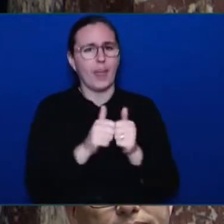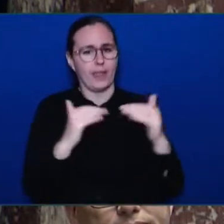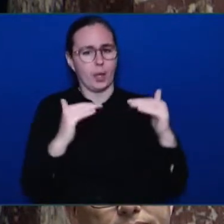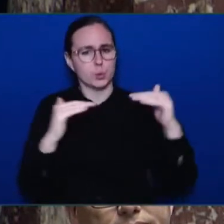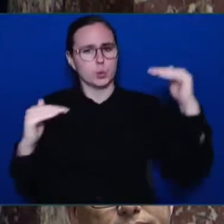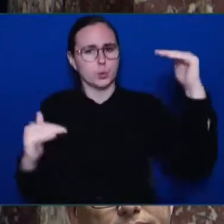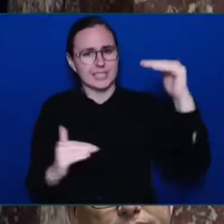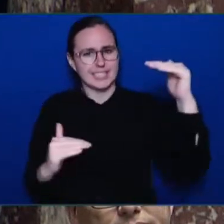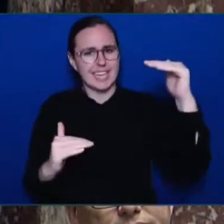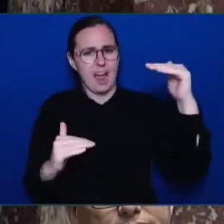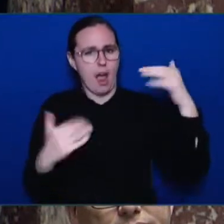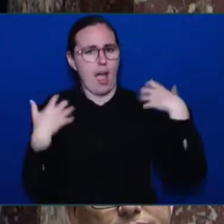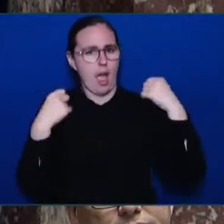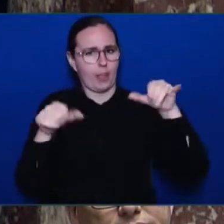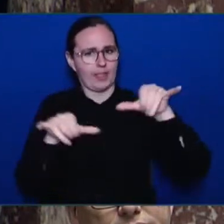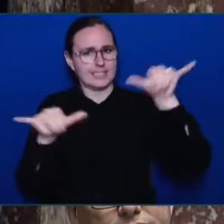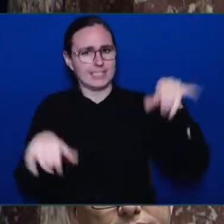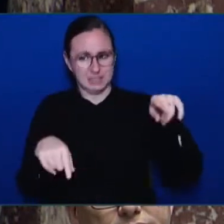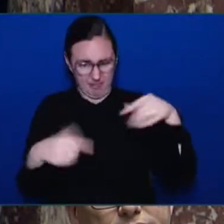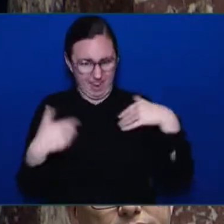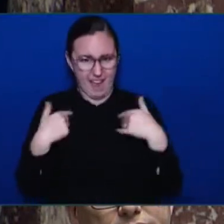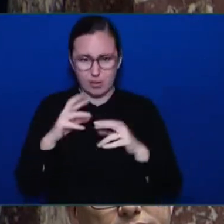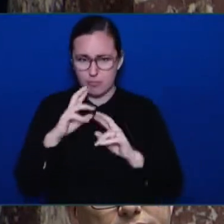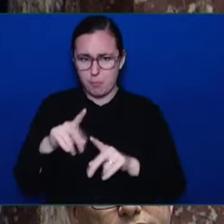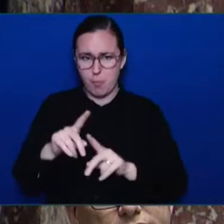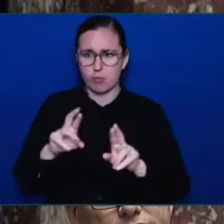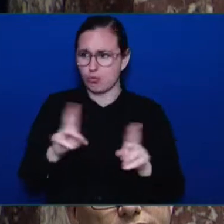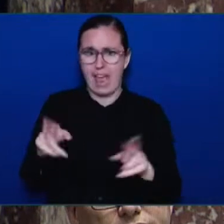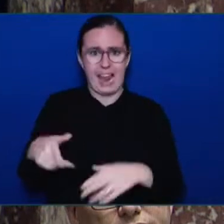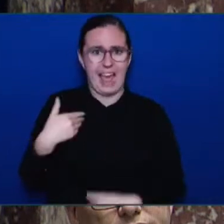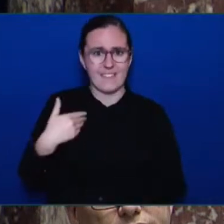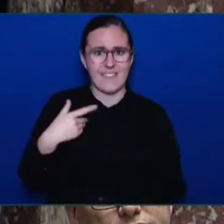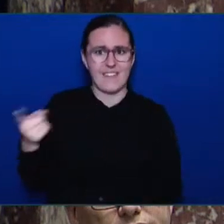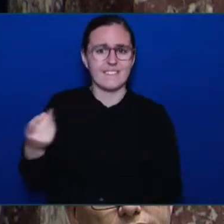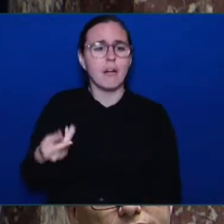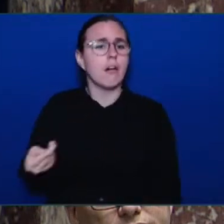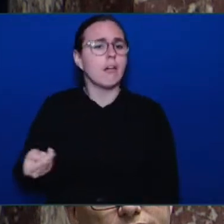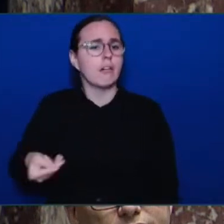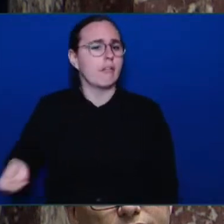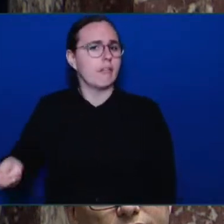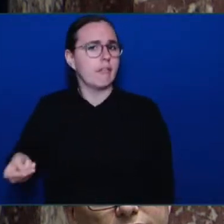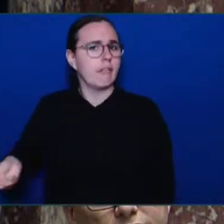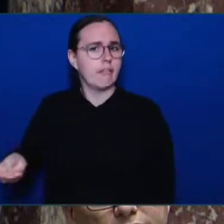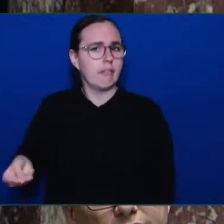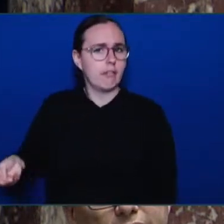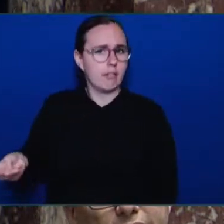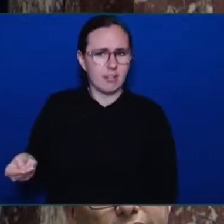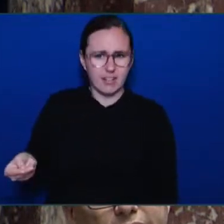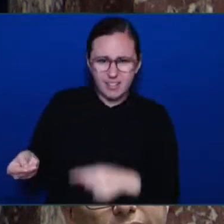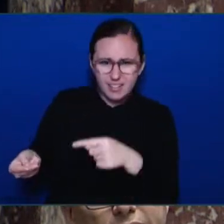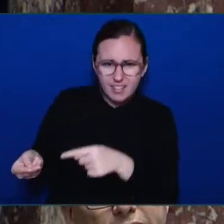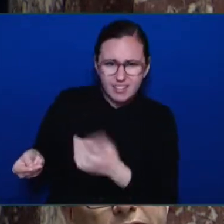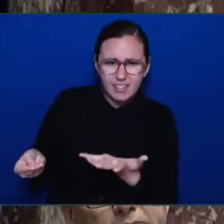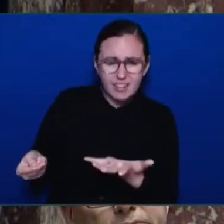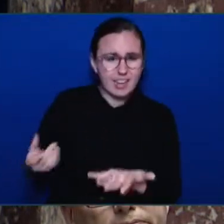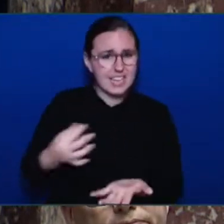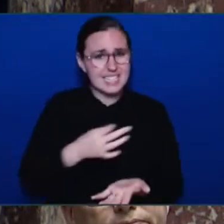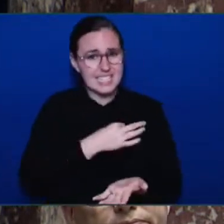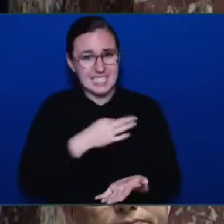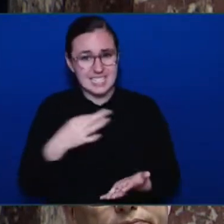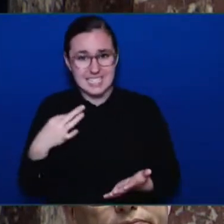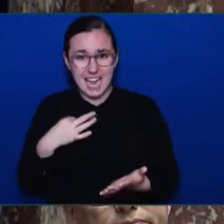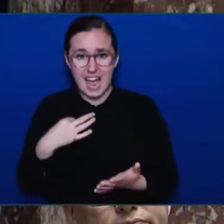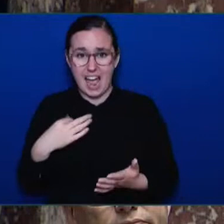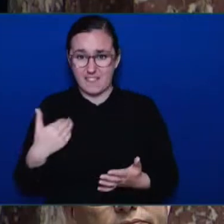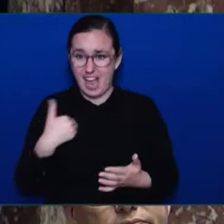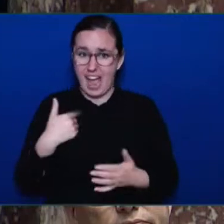former staffers, continuing to lobby this government on behalf of TELUS Health. It seems the NDP lobbyist pipeline is